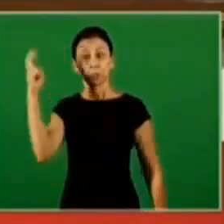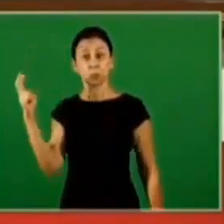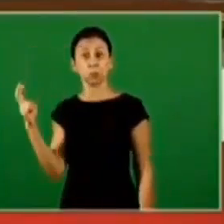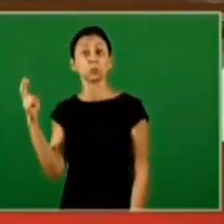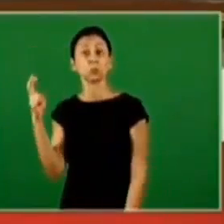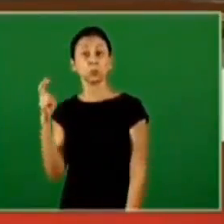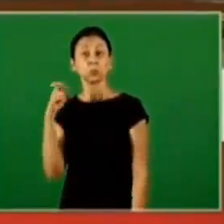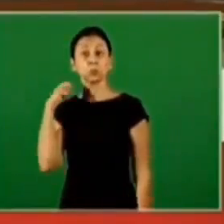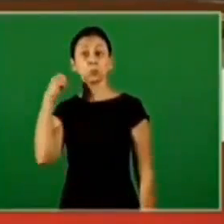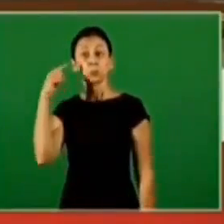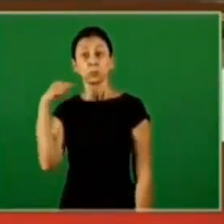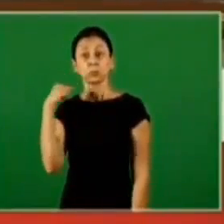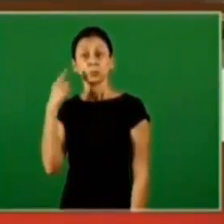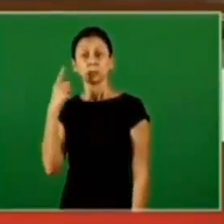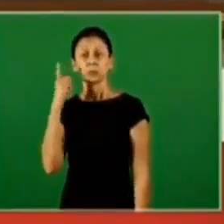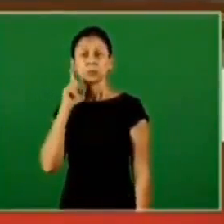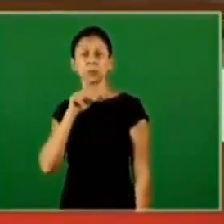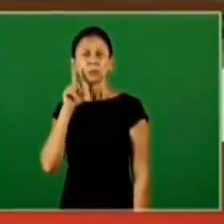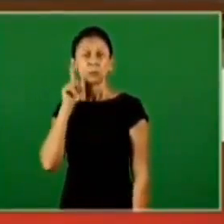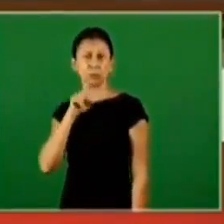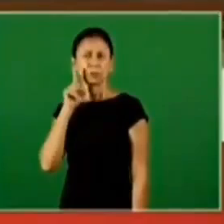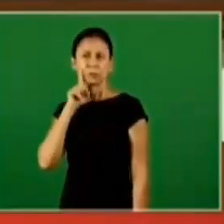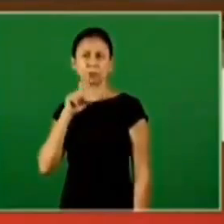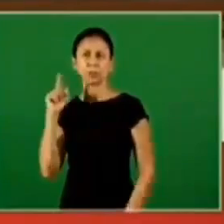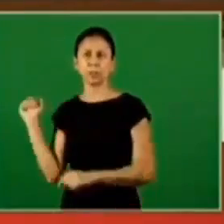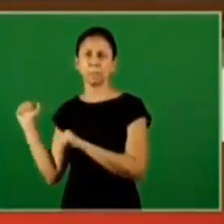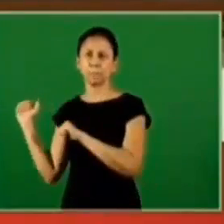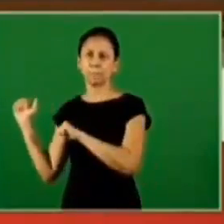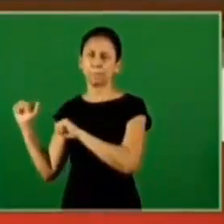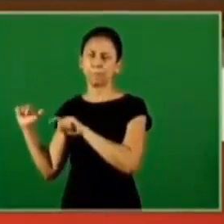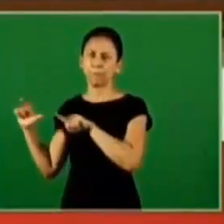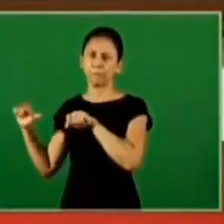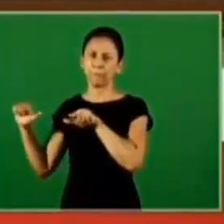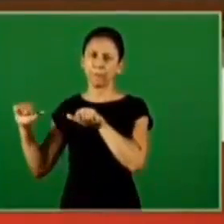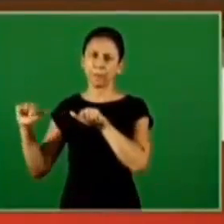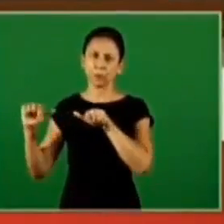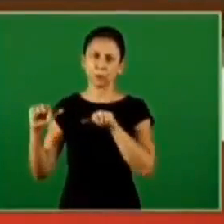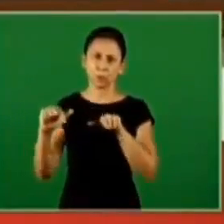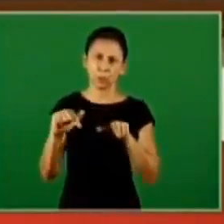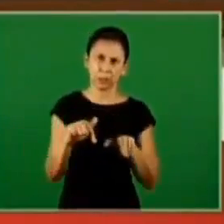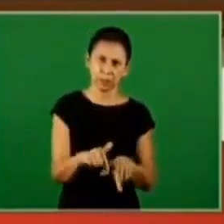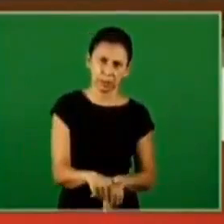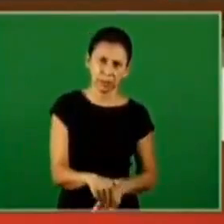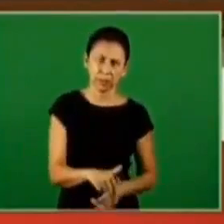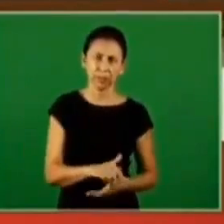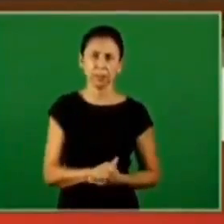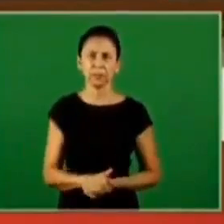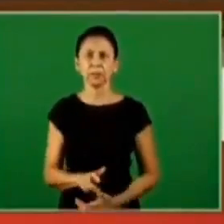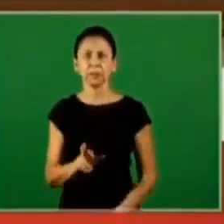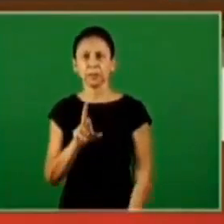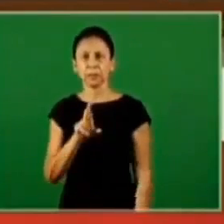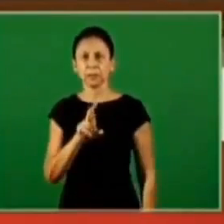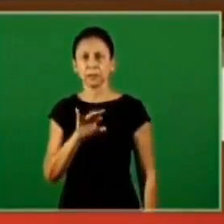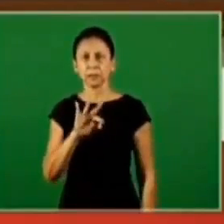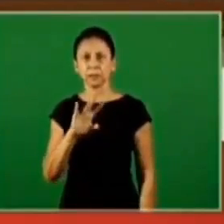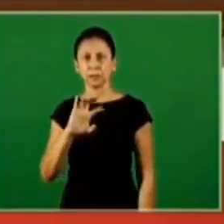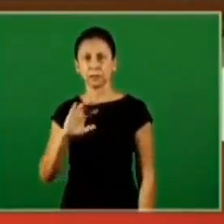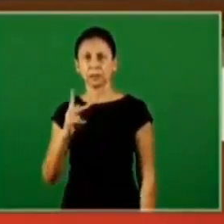came from the United States. He was called, so you can search on the network,